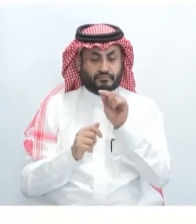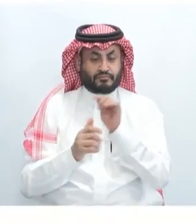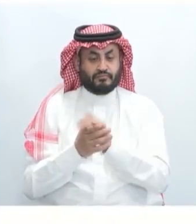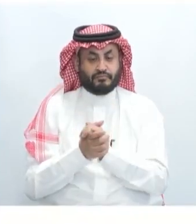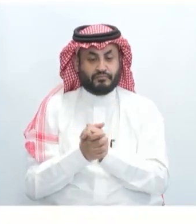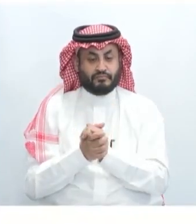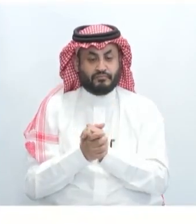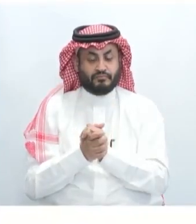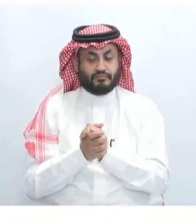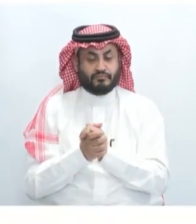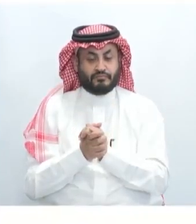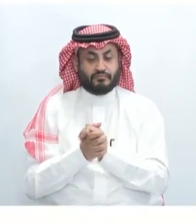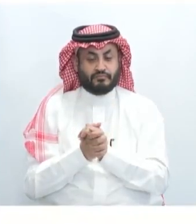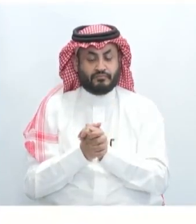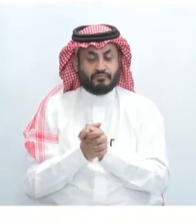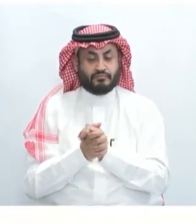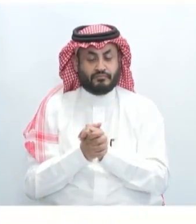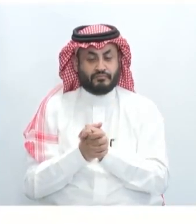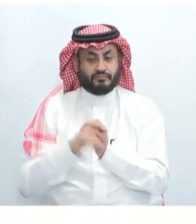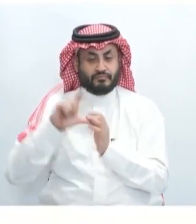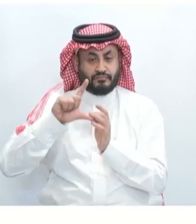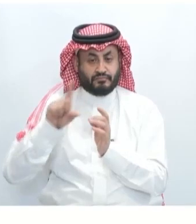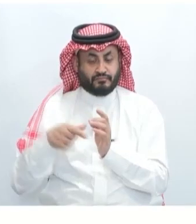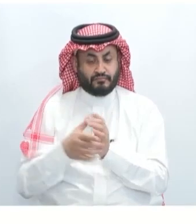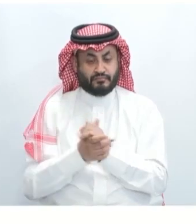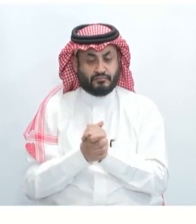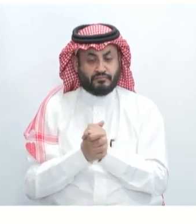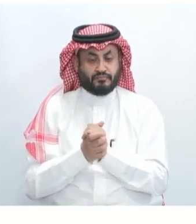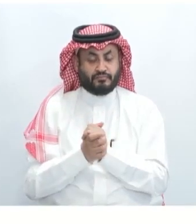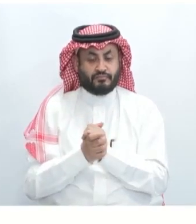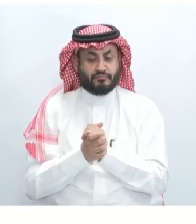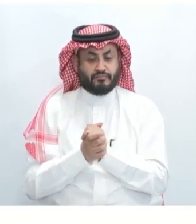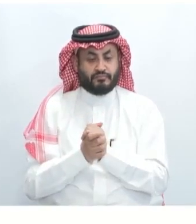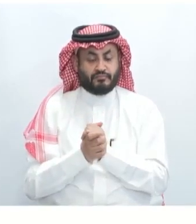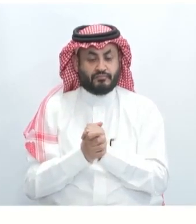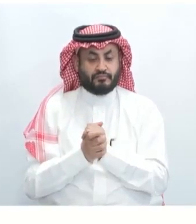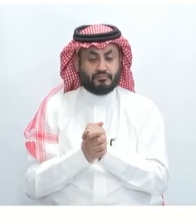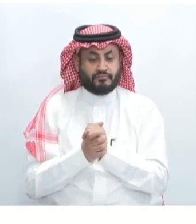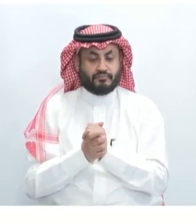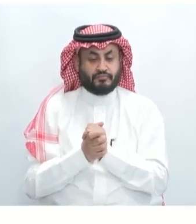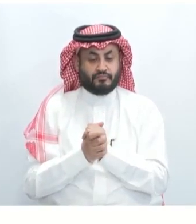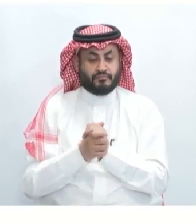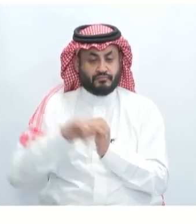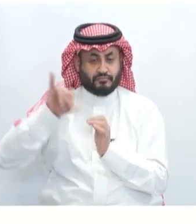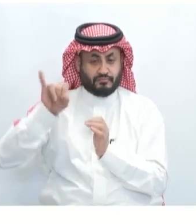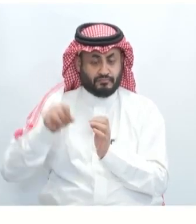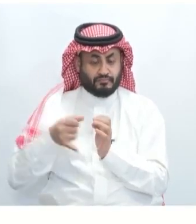like this. Okay. So again. Now let's write it two more times. So J.